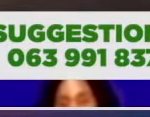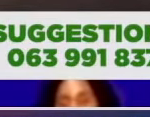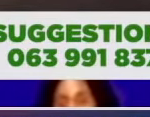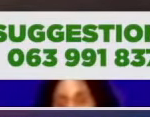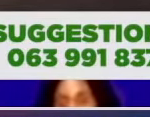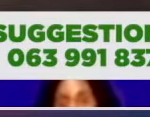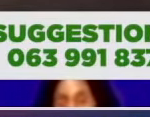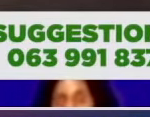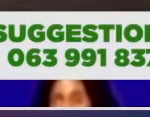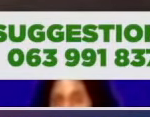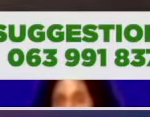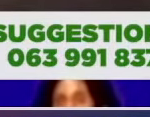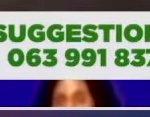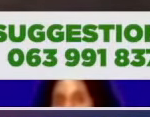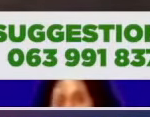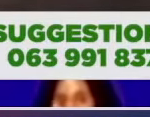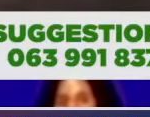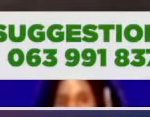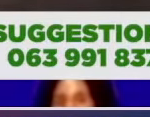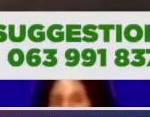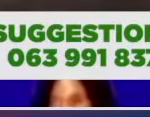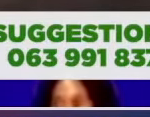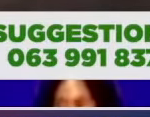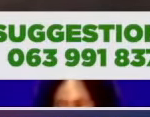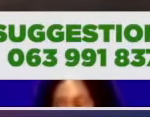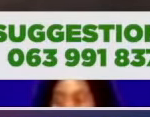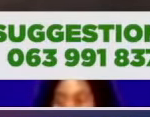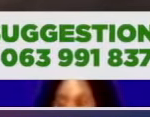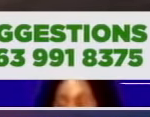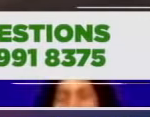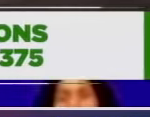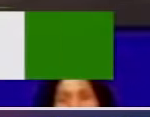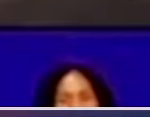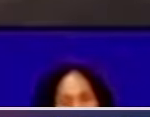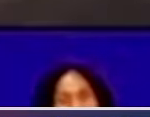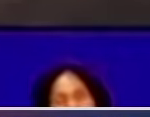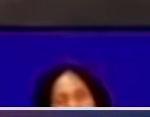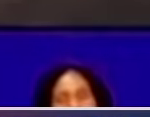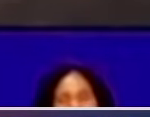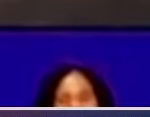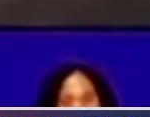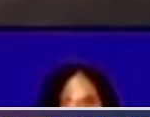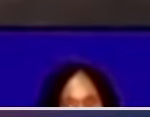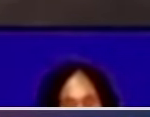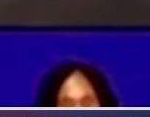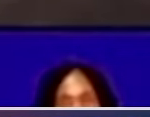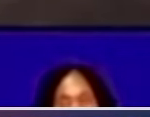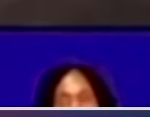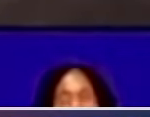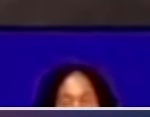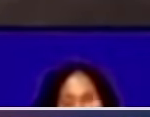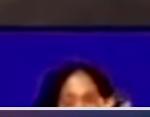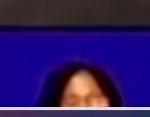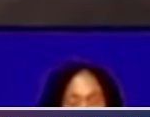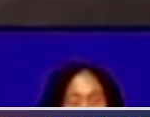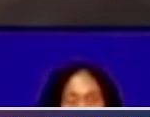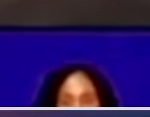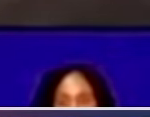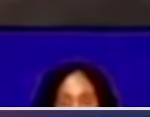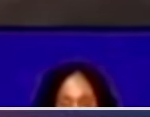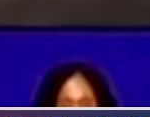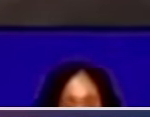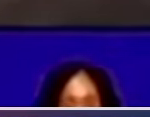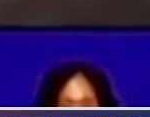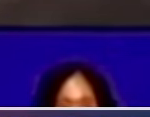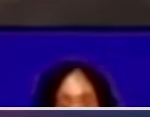by one, or you can let us help you break the paralysis of your presidency by pushing